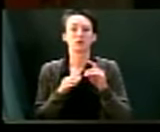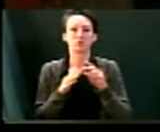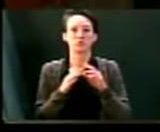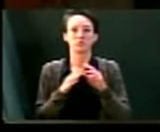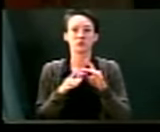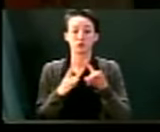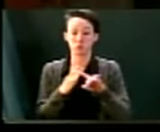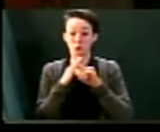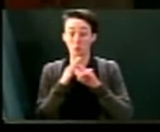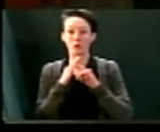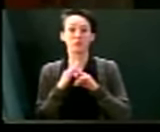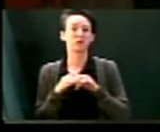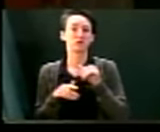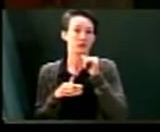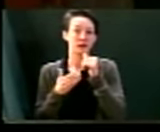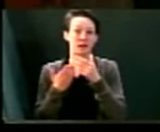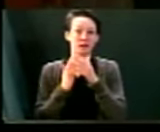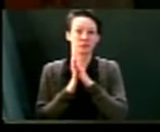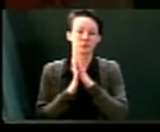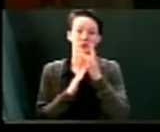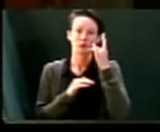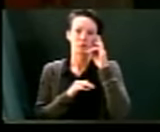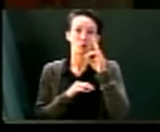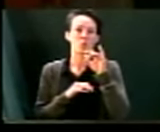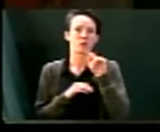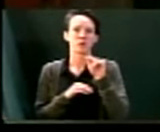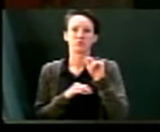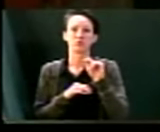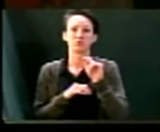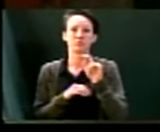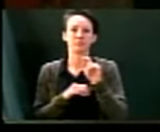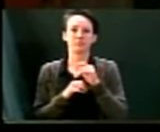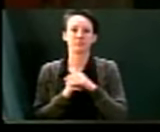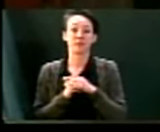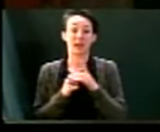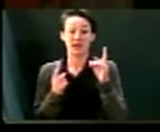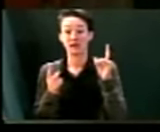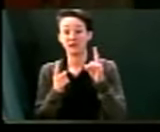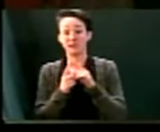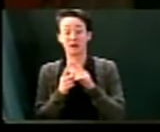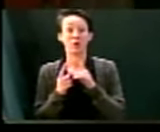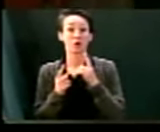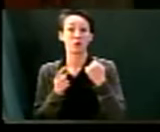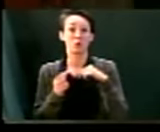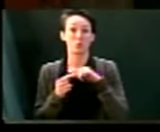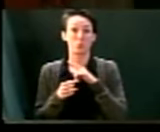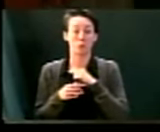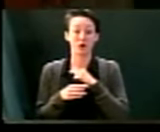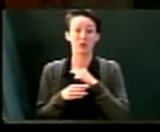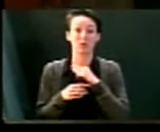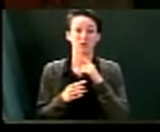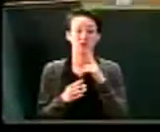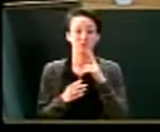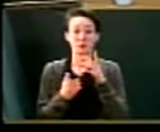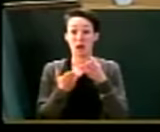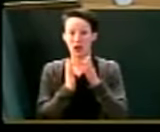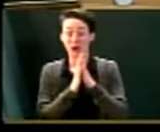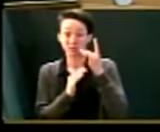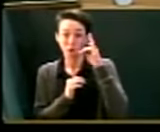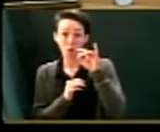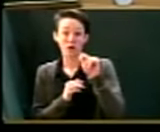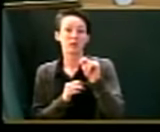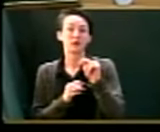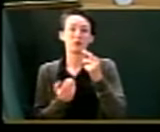And probably it had not been created until when we asked for it late Friday afternoon. Okay. This